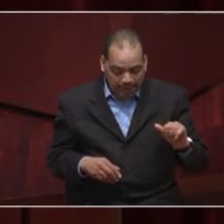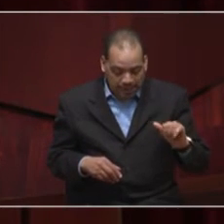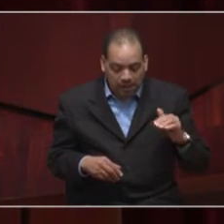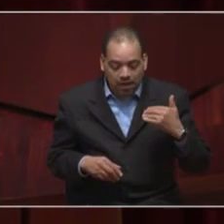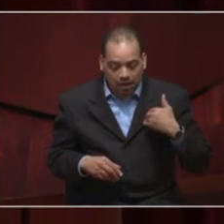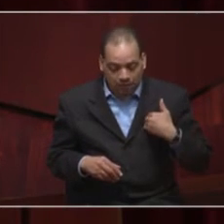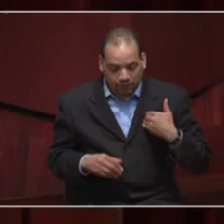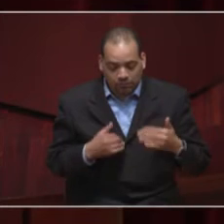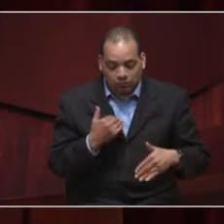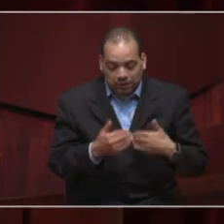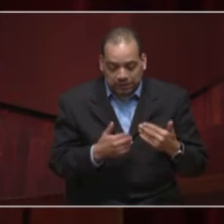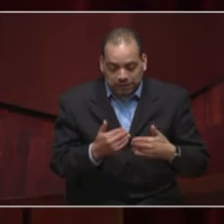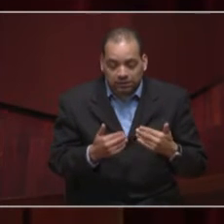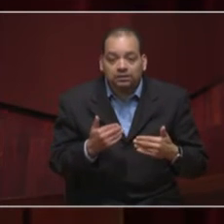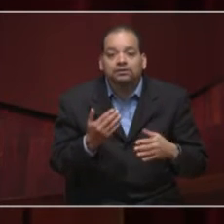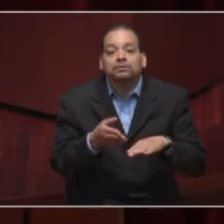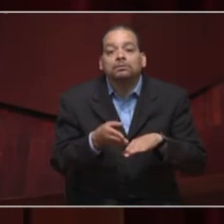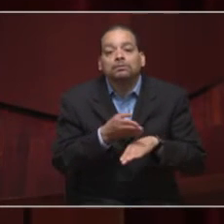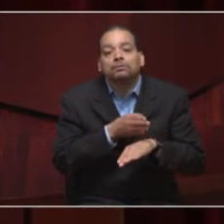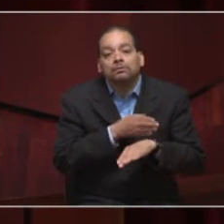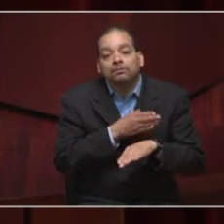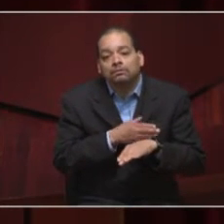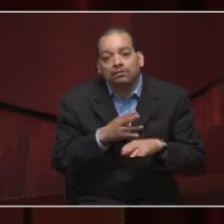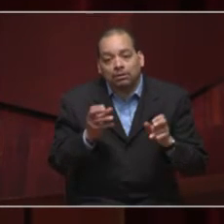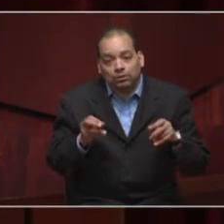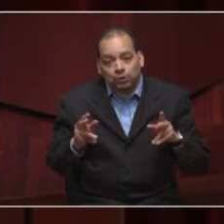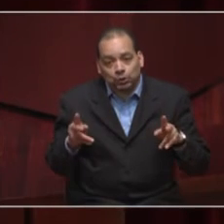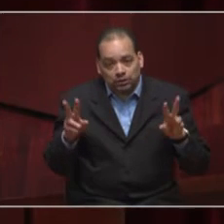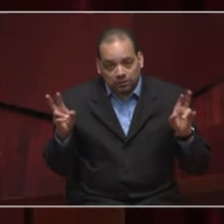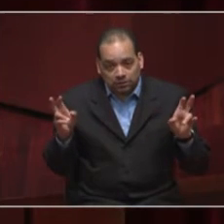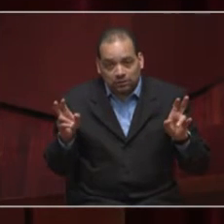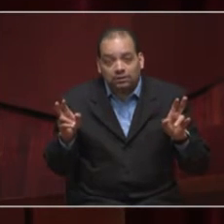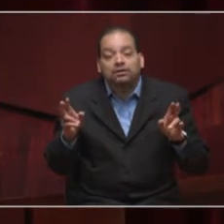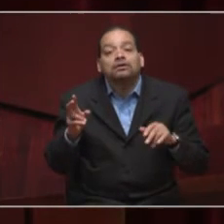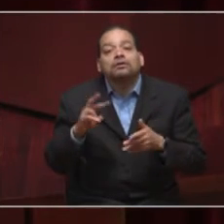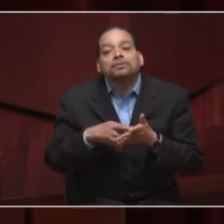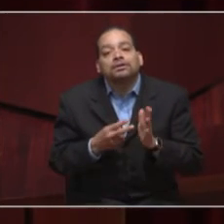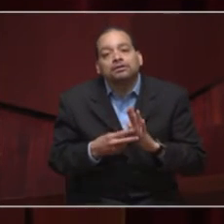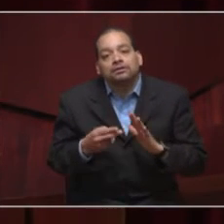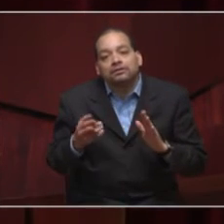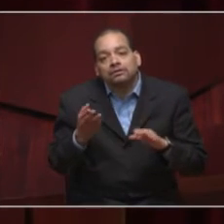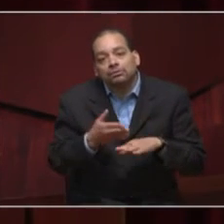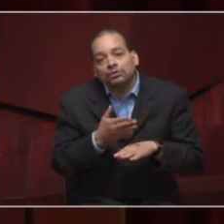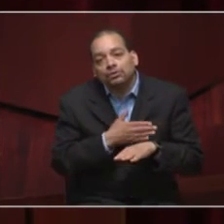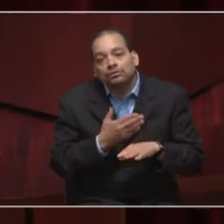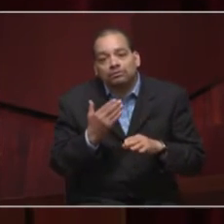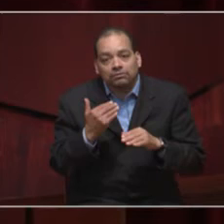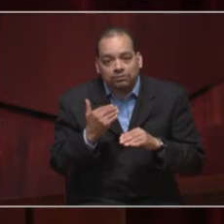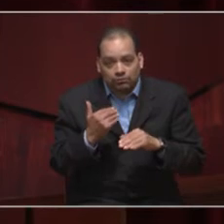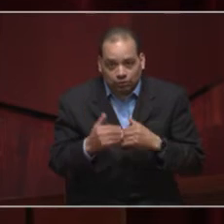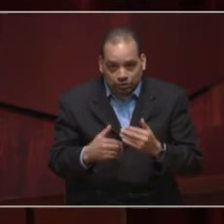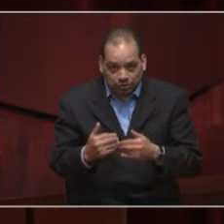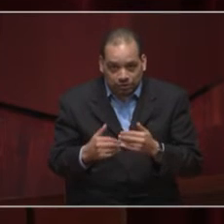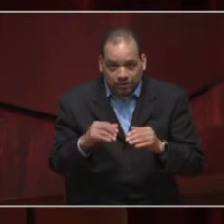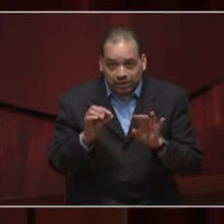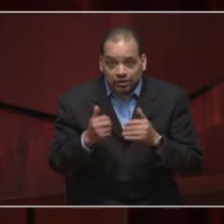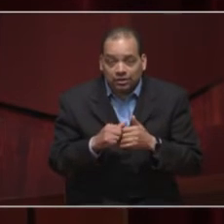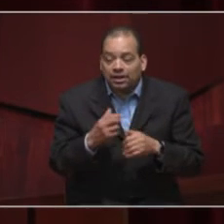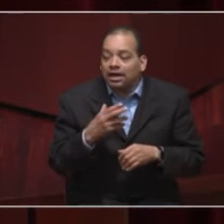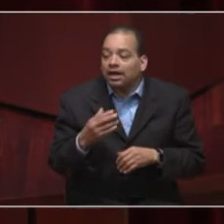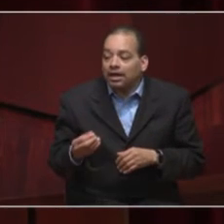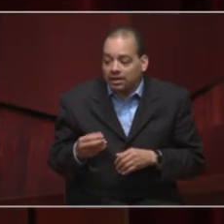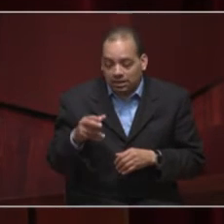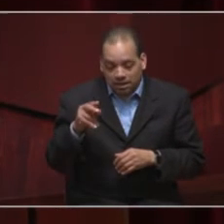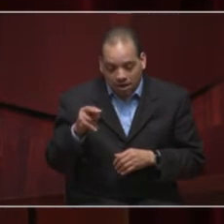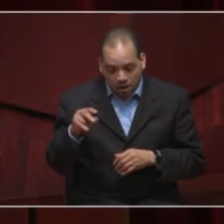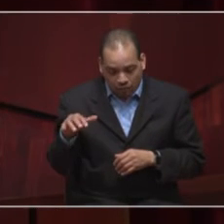our processes. We think that they're helping to improve processes in the agency and in the National Archives. We're